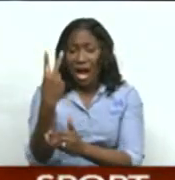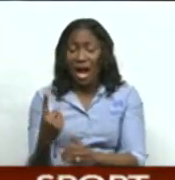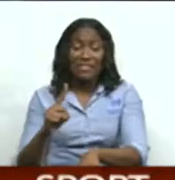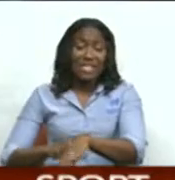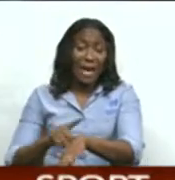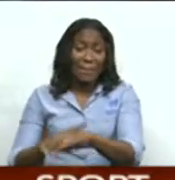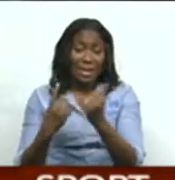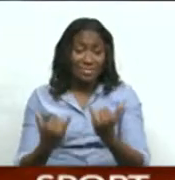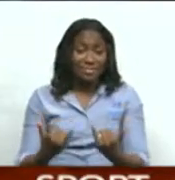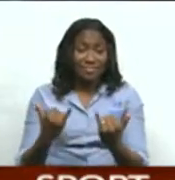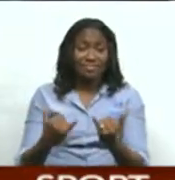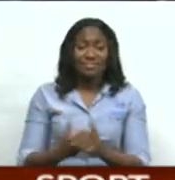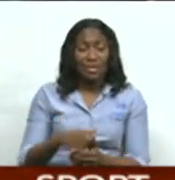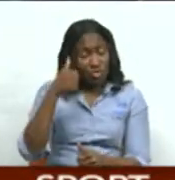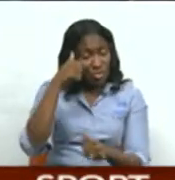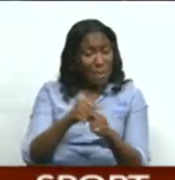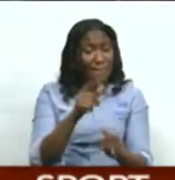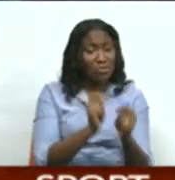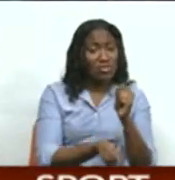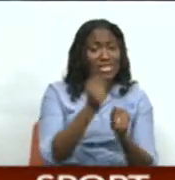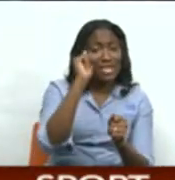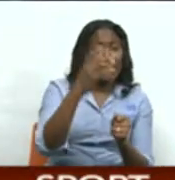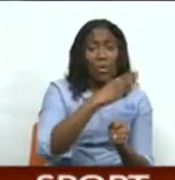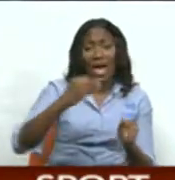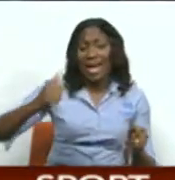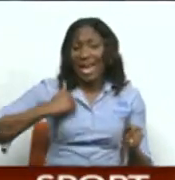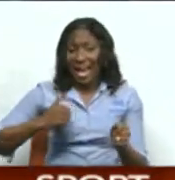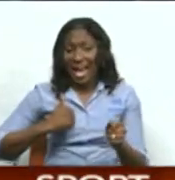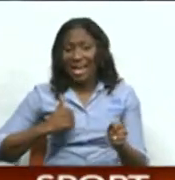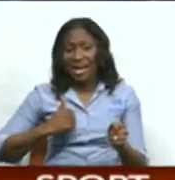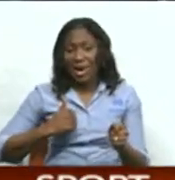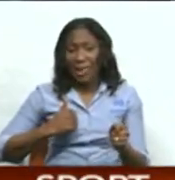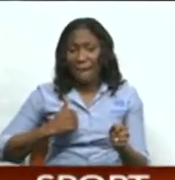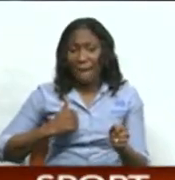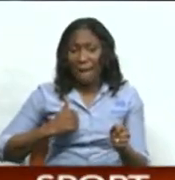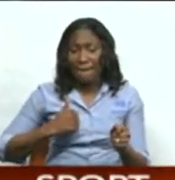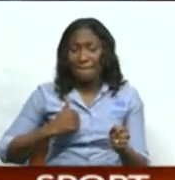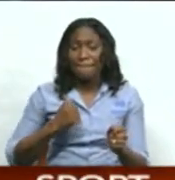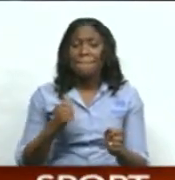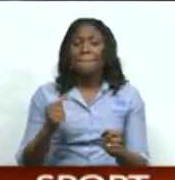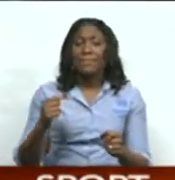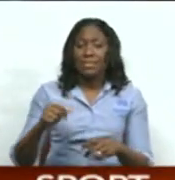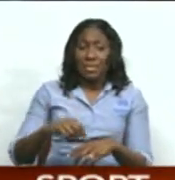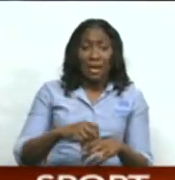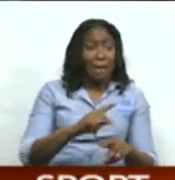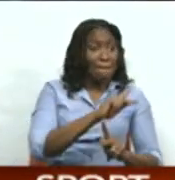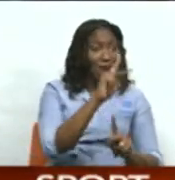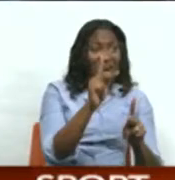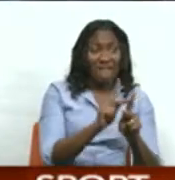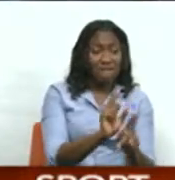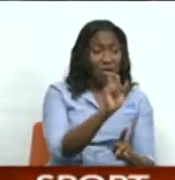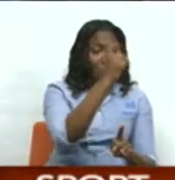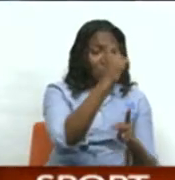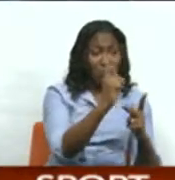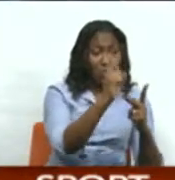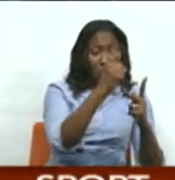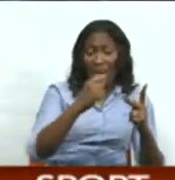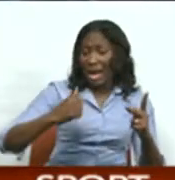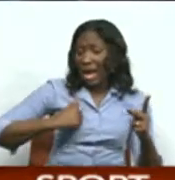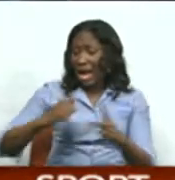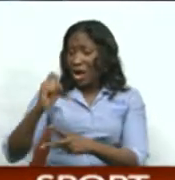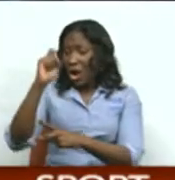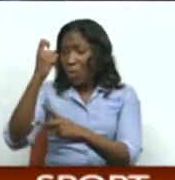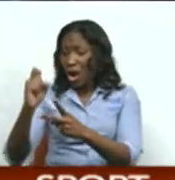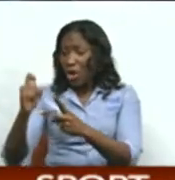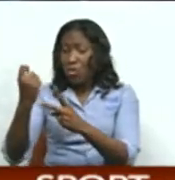halftime. Remember, both Trinidad and Tobago and Canada came into this clash perfect with 2 wins each from